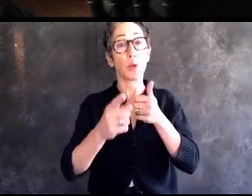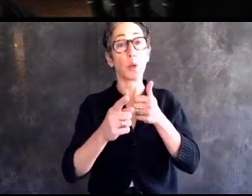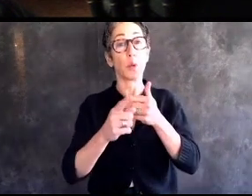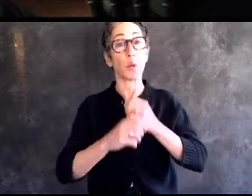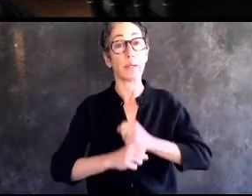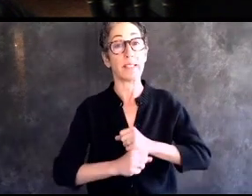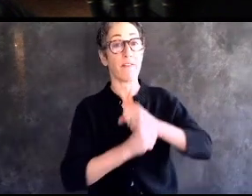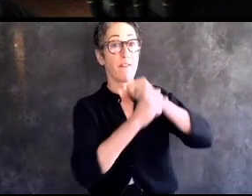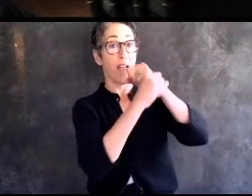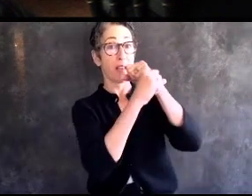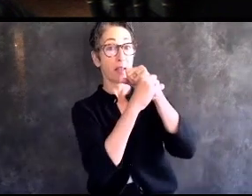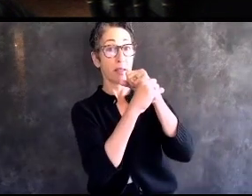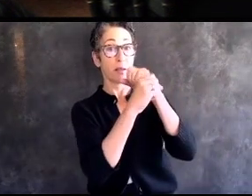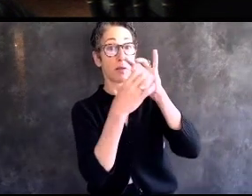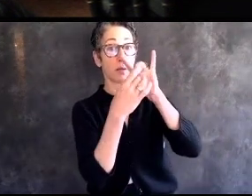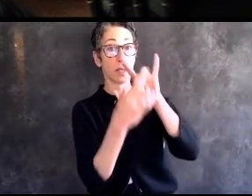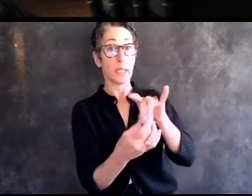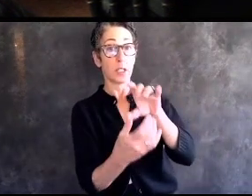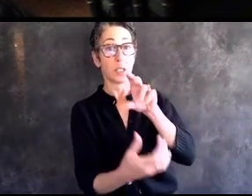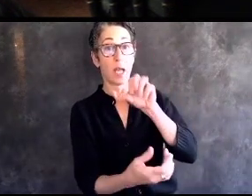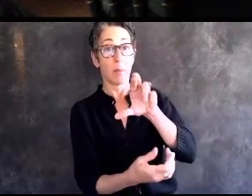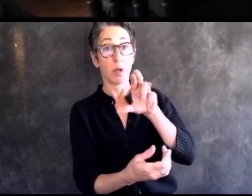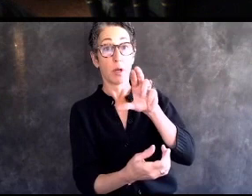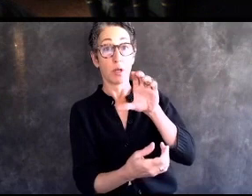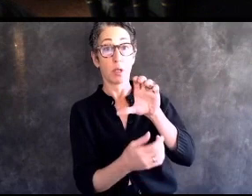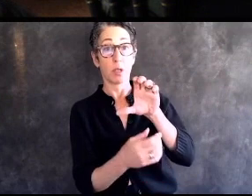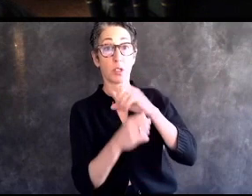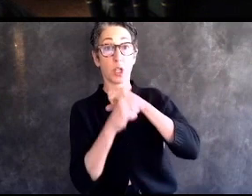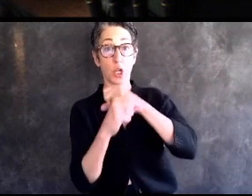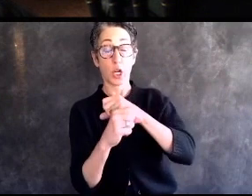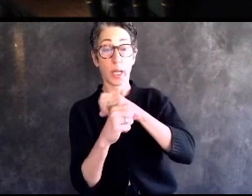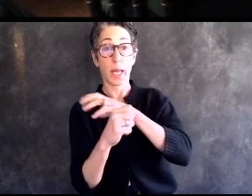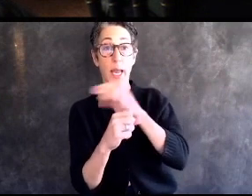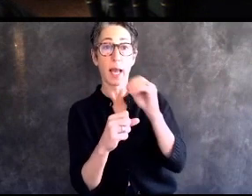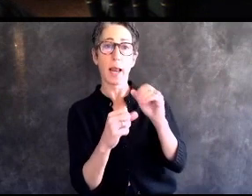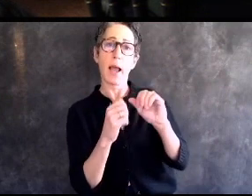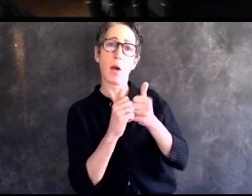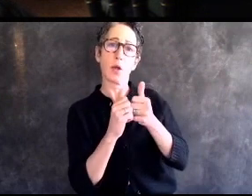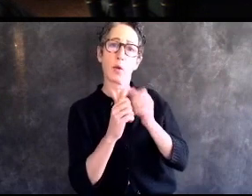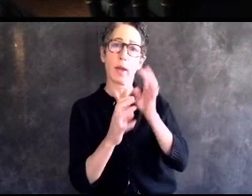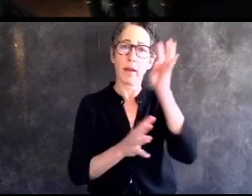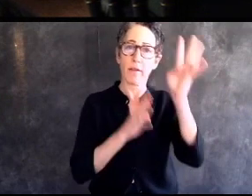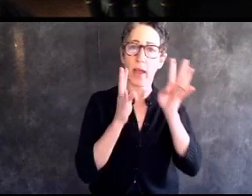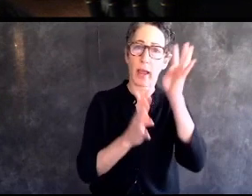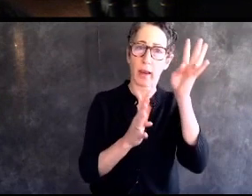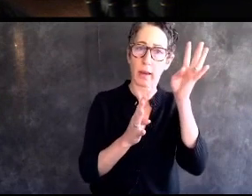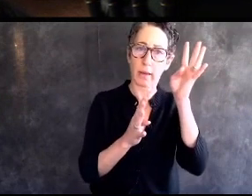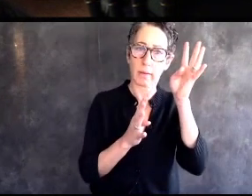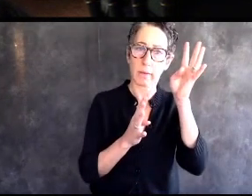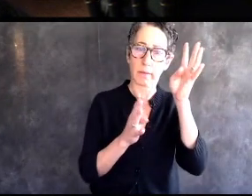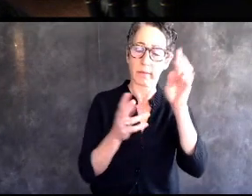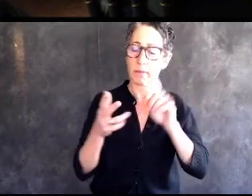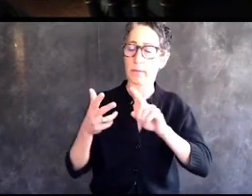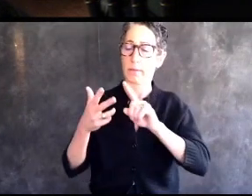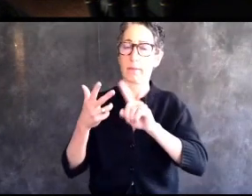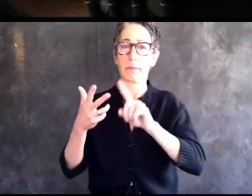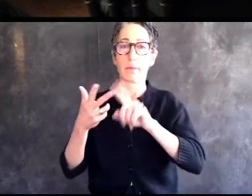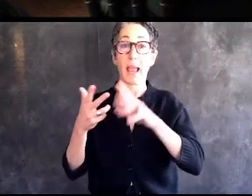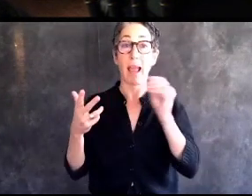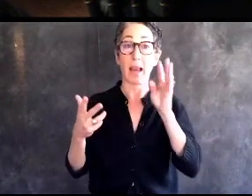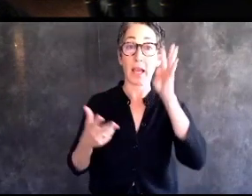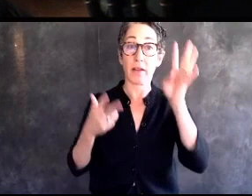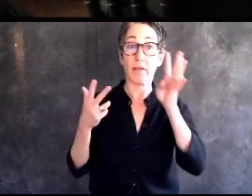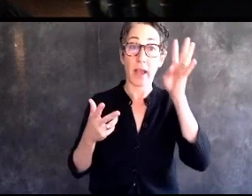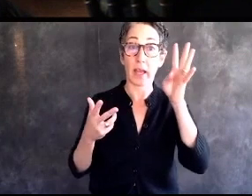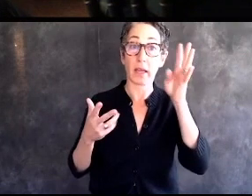and creating resilience, and on the other hand, trying to innovate in how the government works, and then innovate in democracy, which we'll get into a